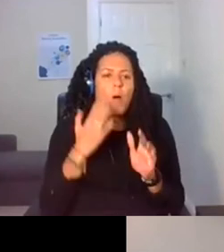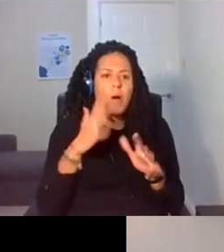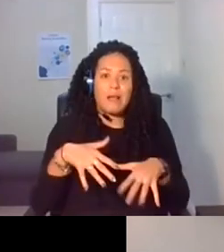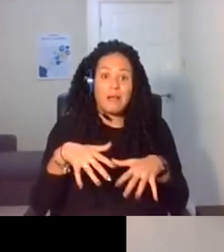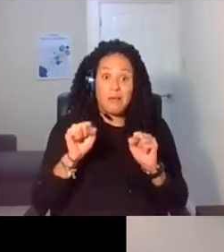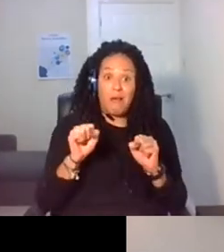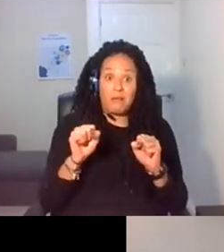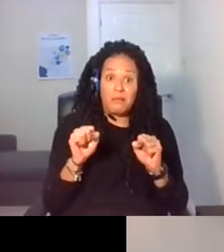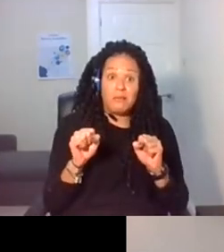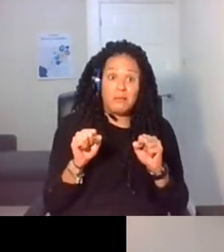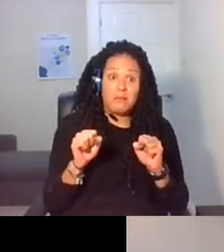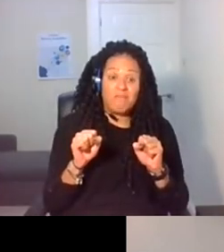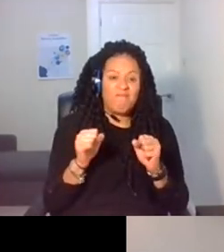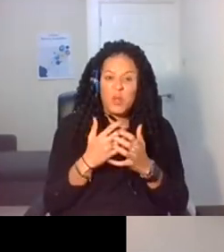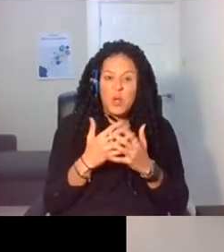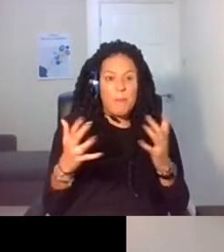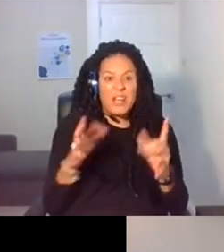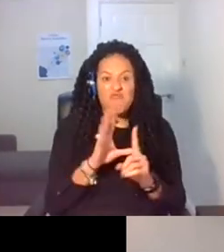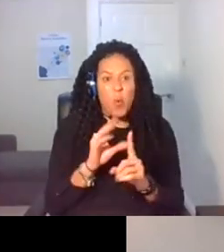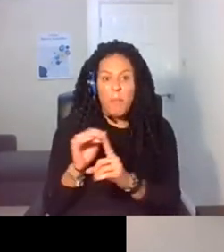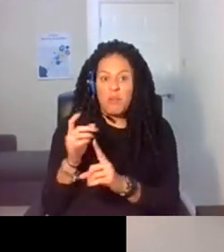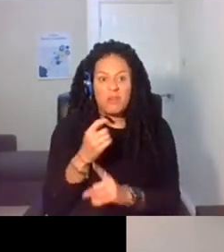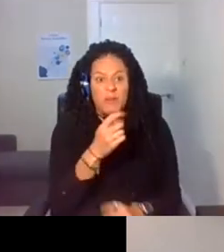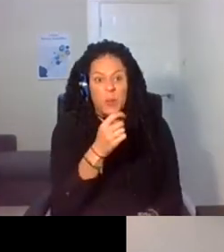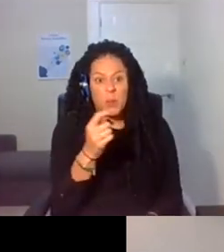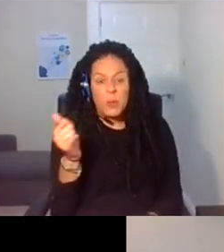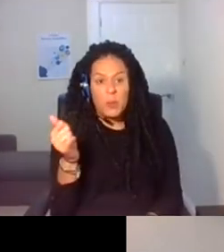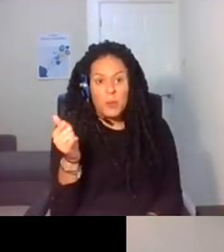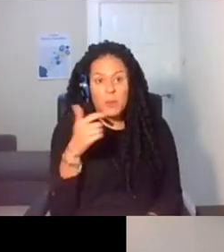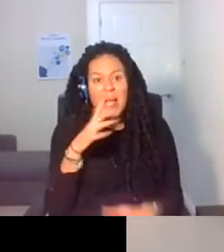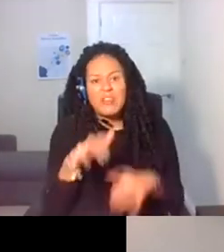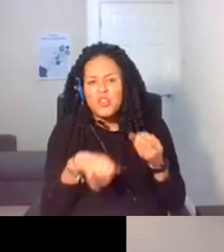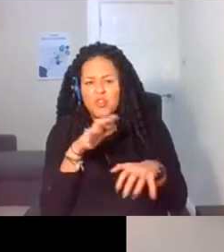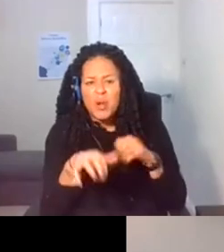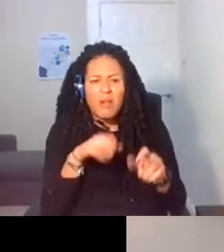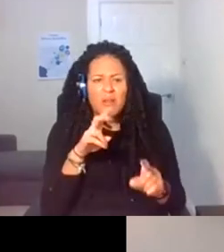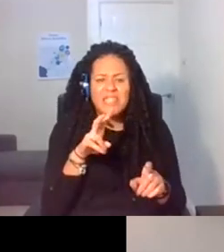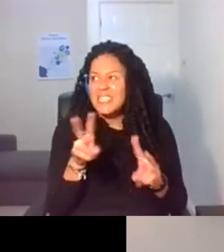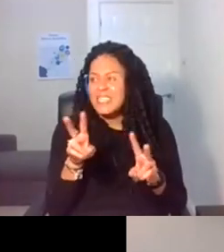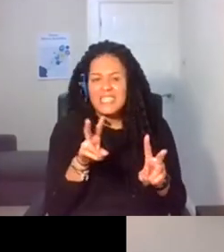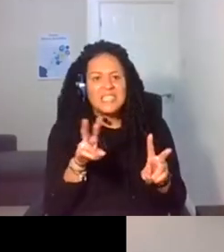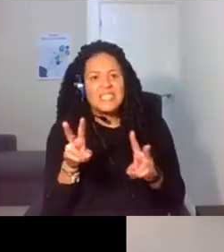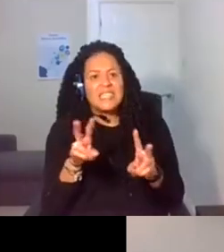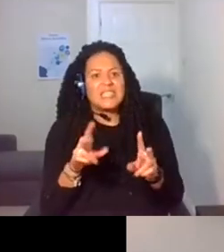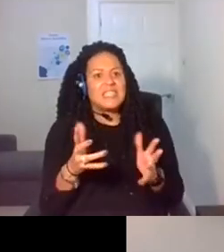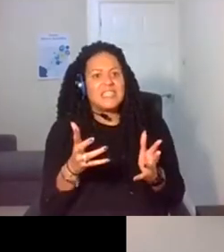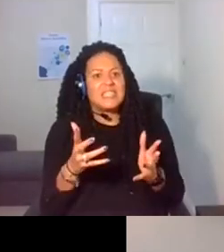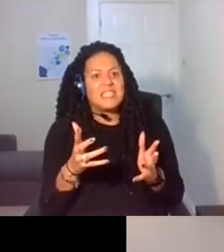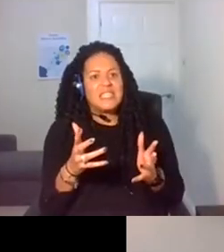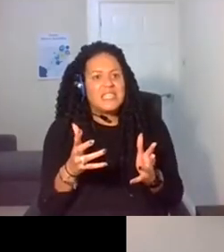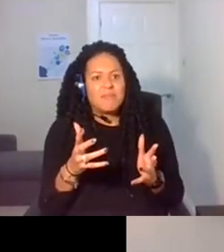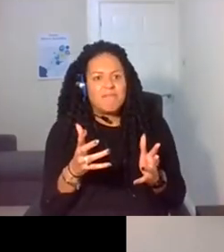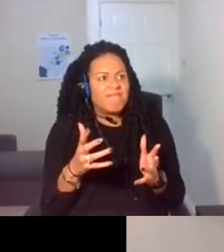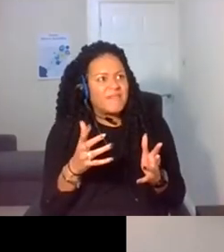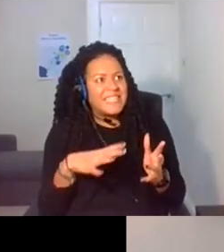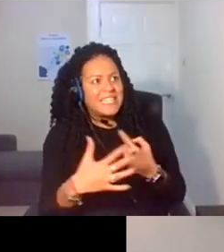out, there weren't that many role models around, and I sort of struggled a little seeing having that influence